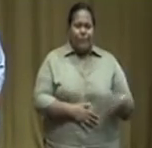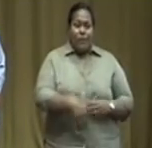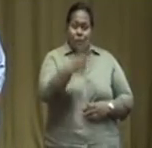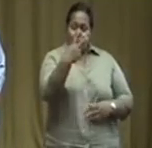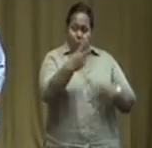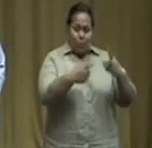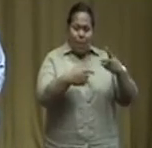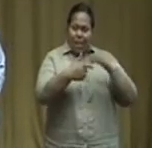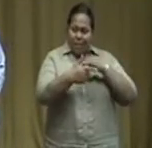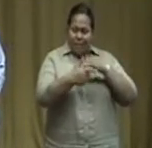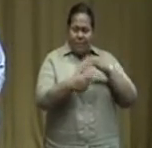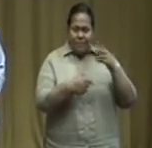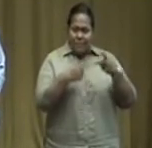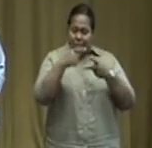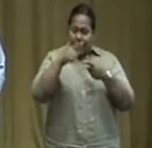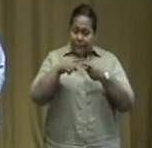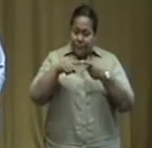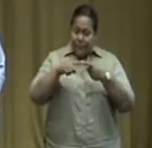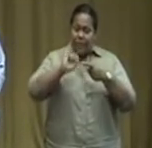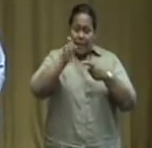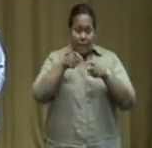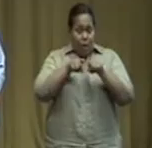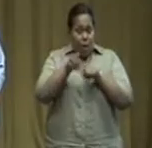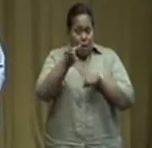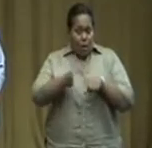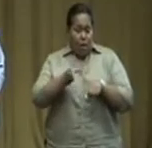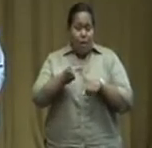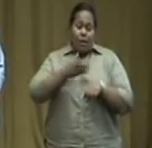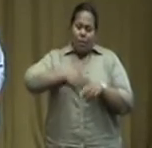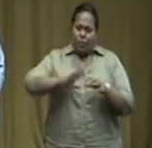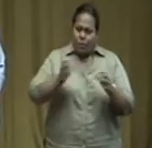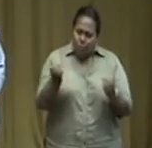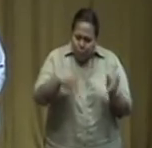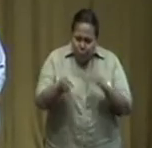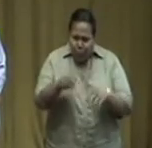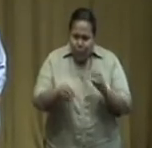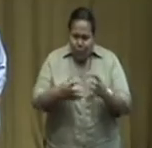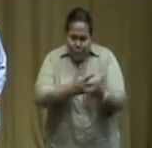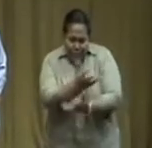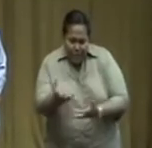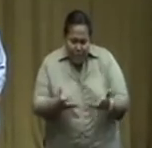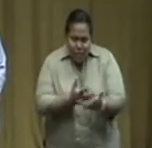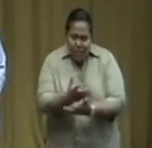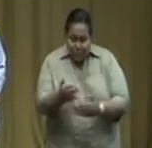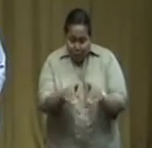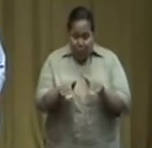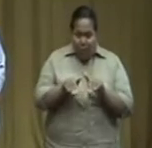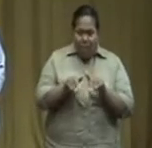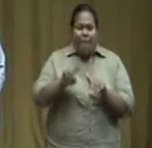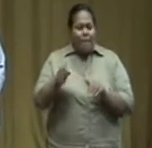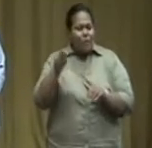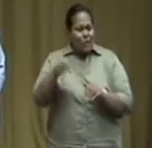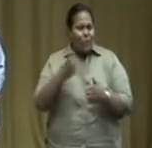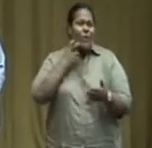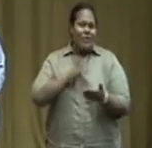this. One is if a learner wanted to contribute to a discussion forum, they would need to register, but it's